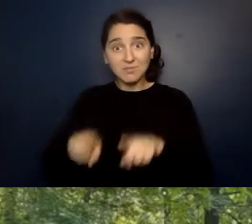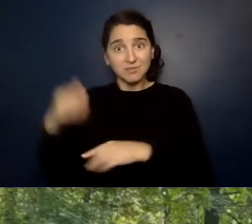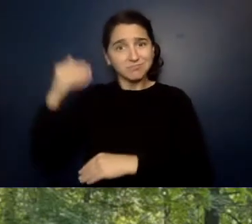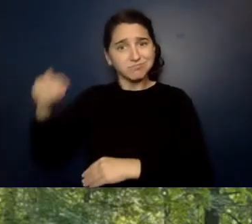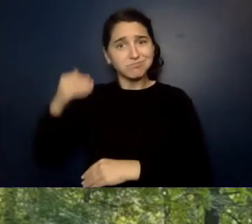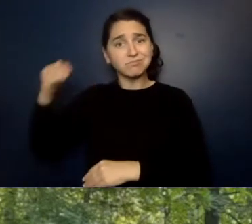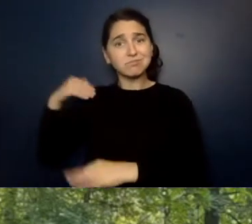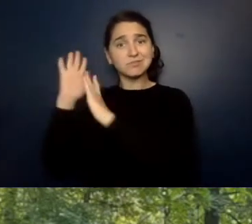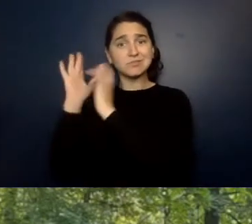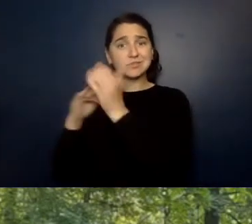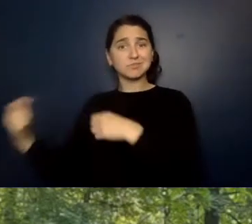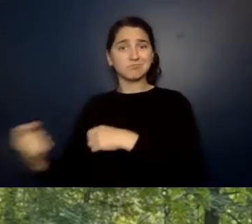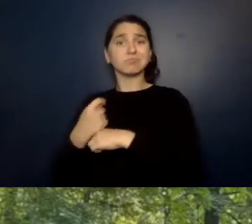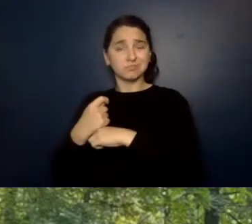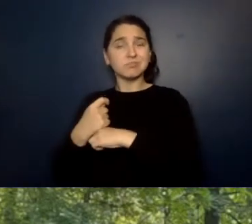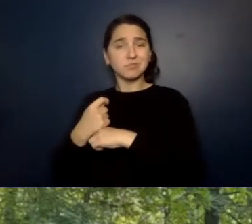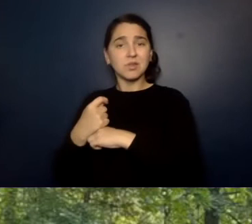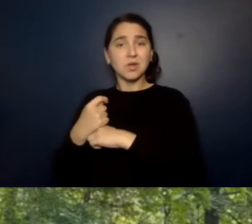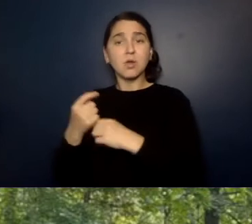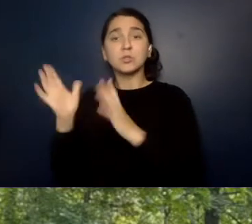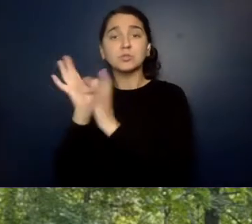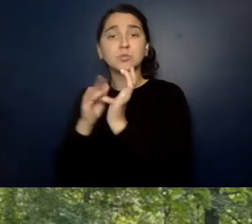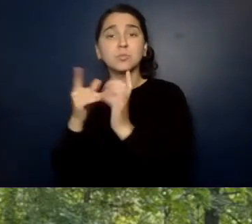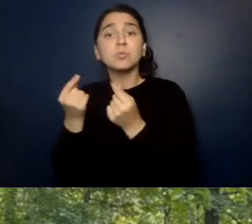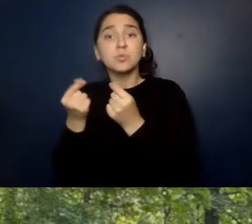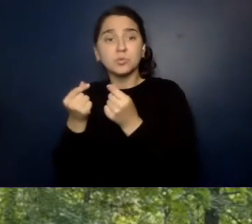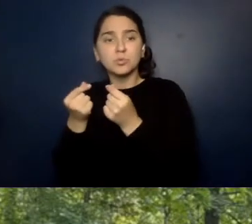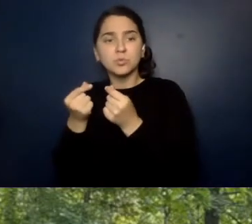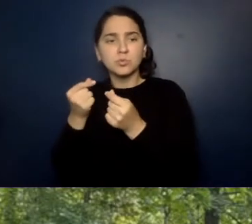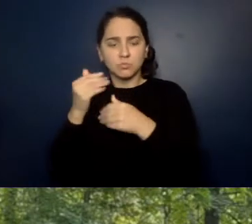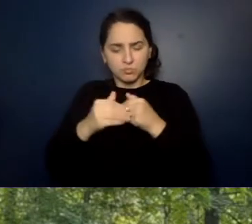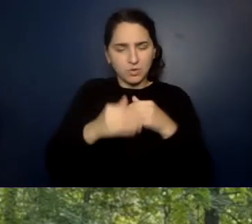On the night when he was betrayed, Jesus took the bread,